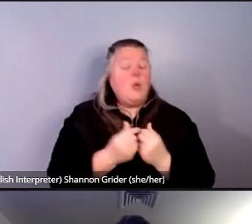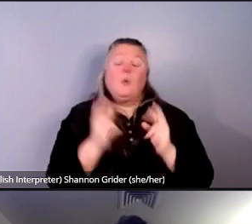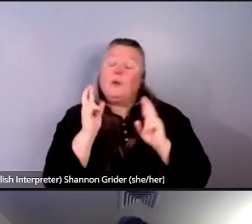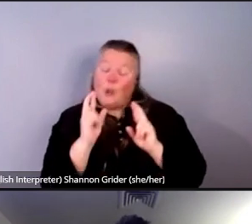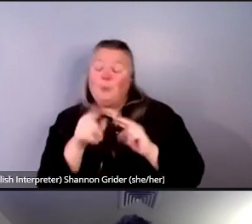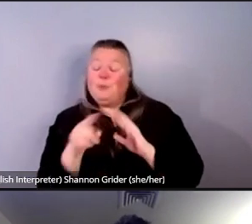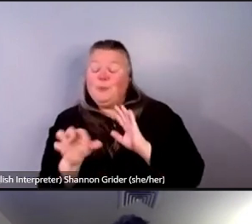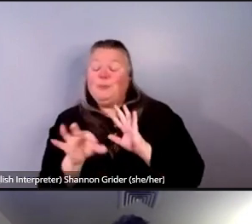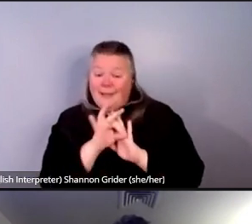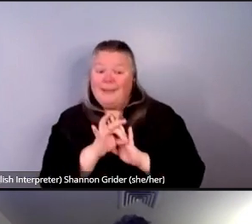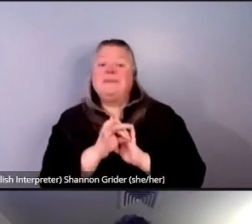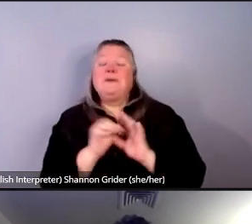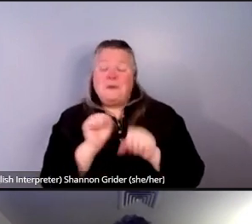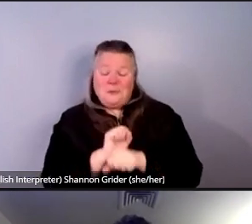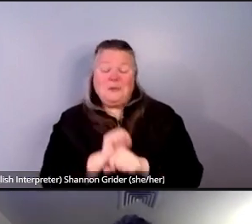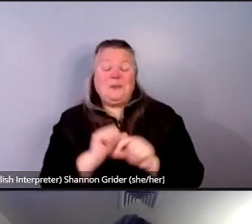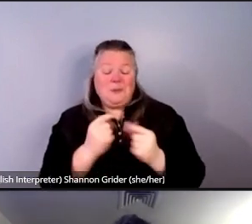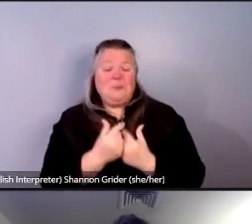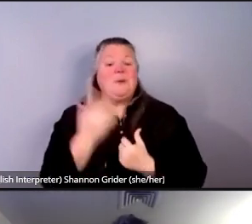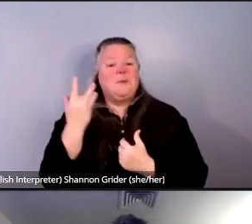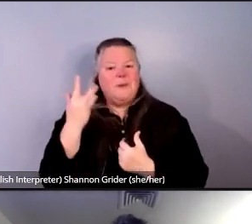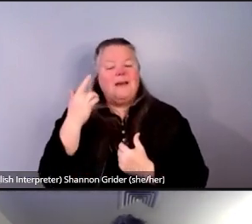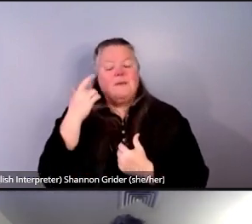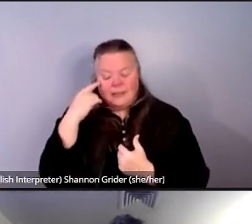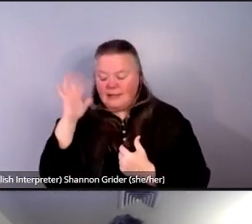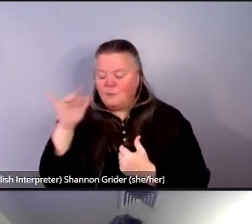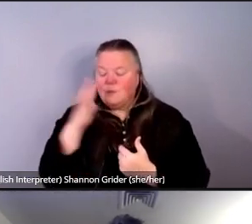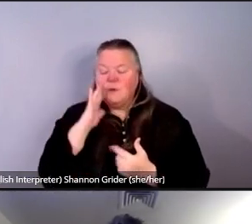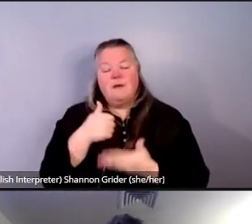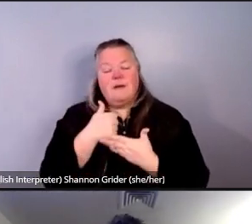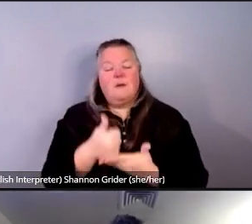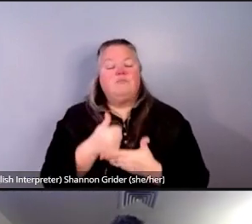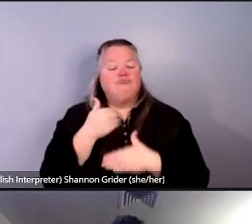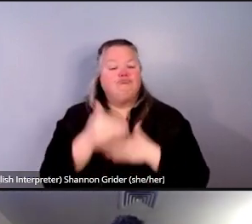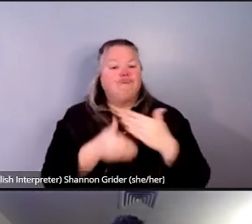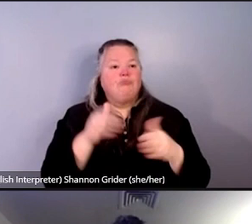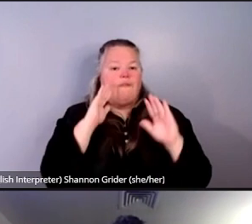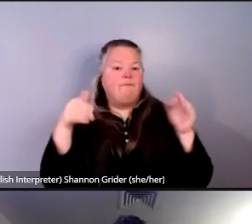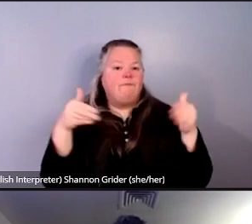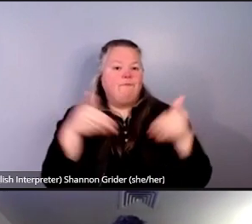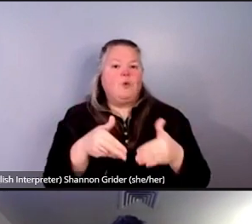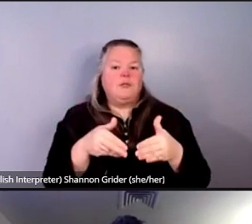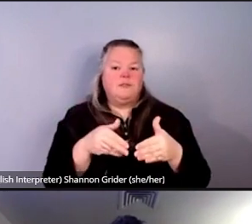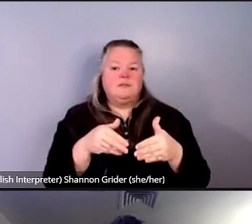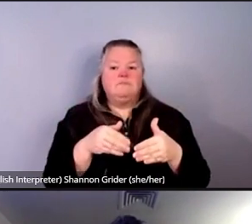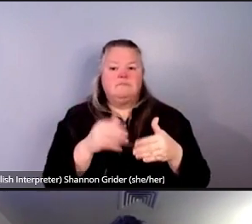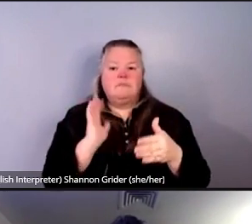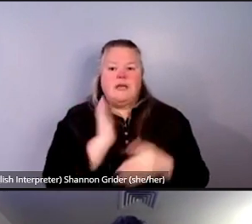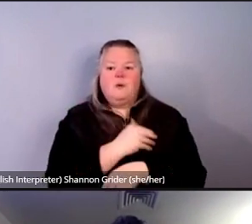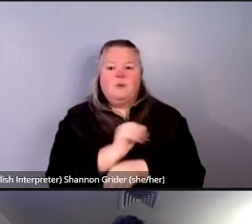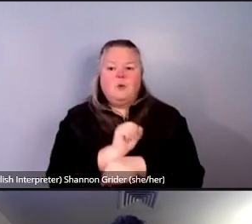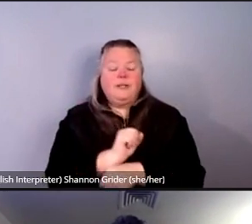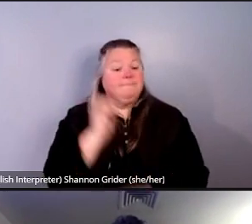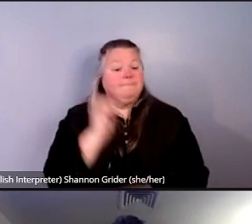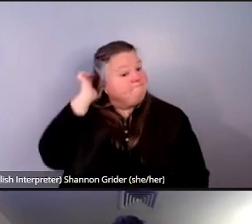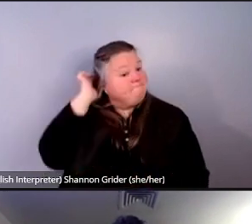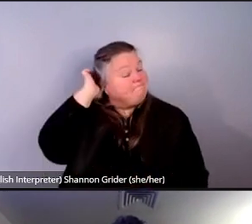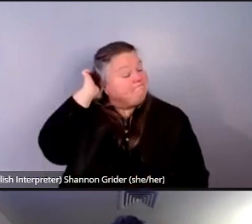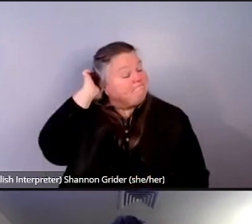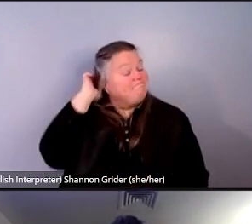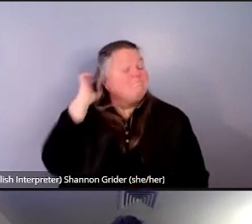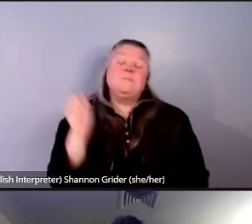though, because we really think this will be a great way to focus our efforts. So as of right